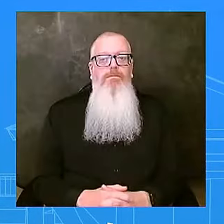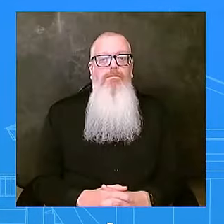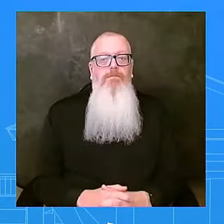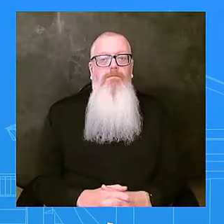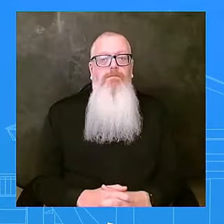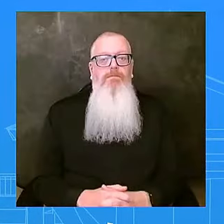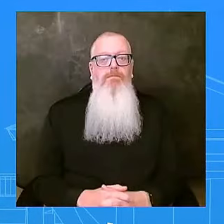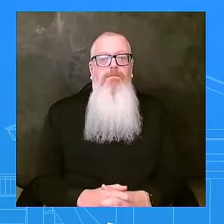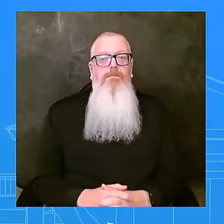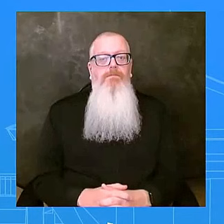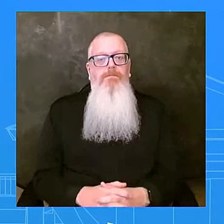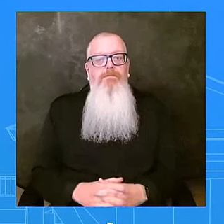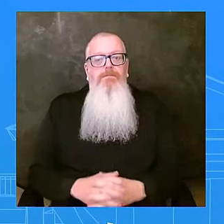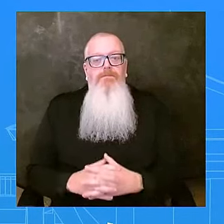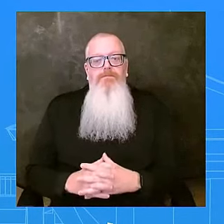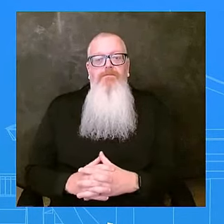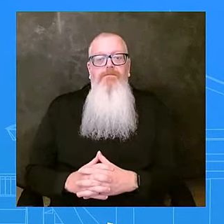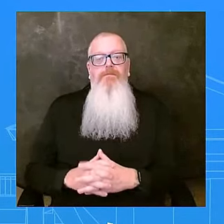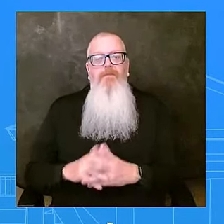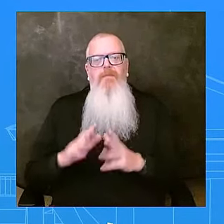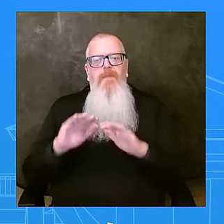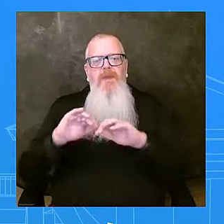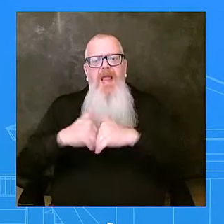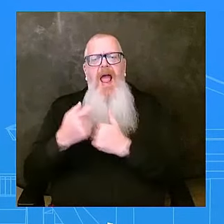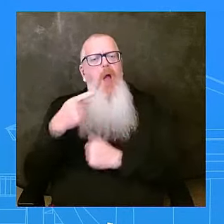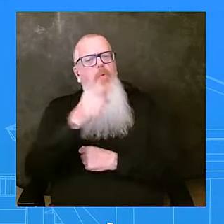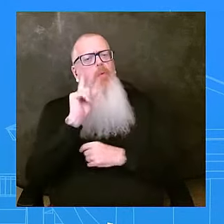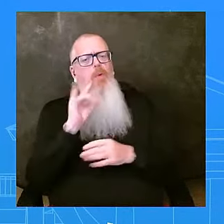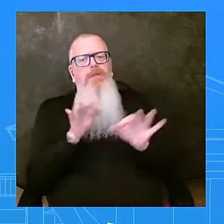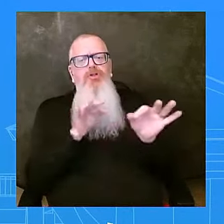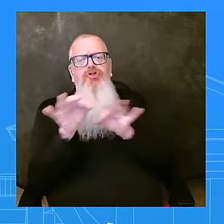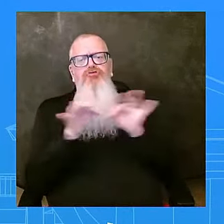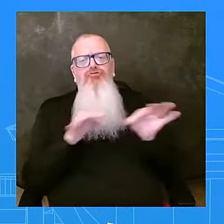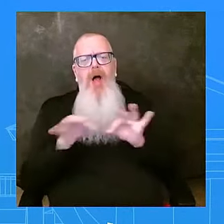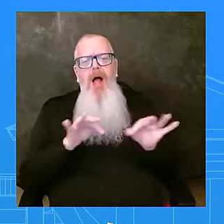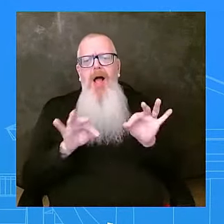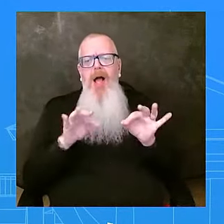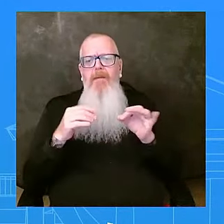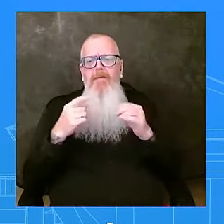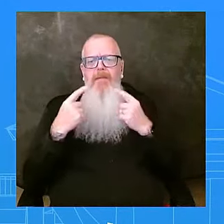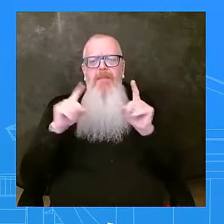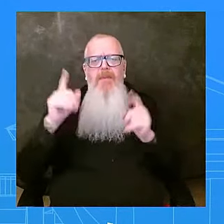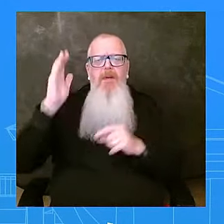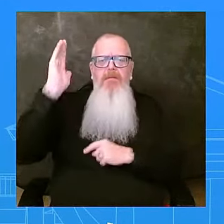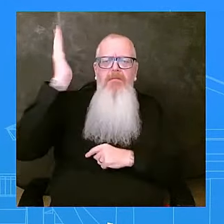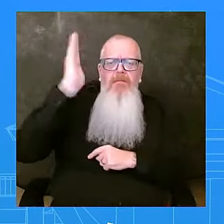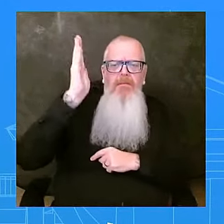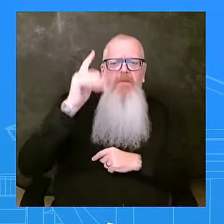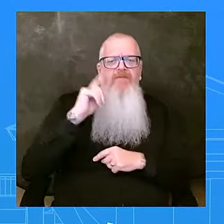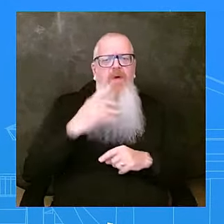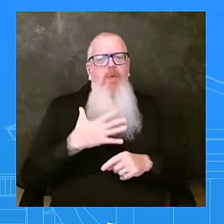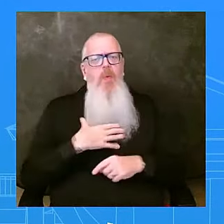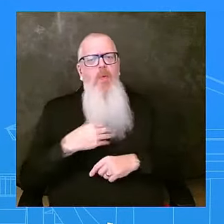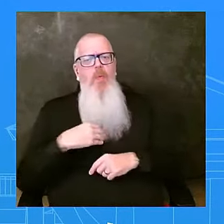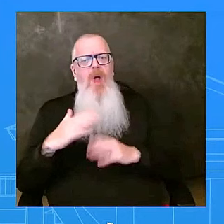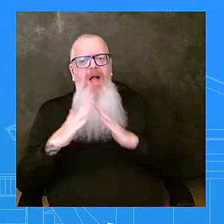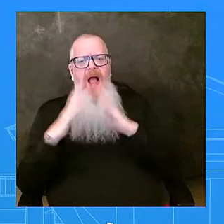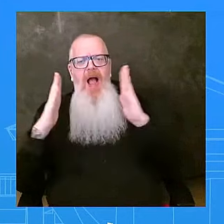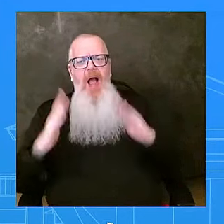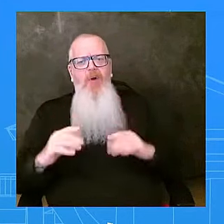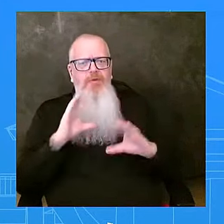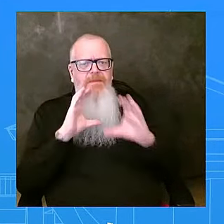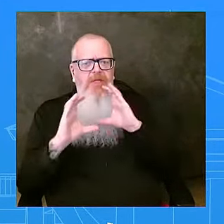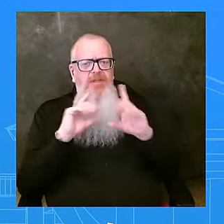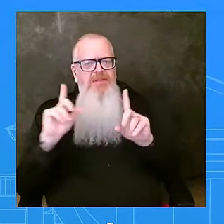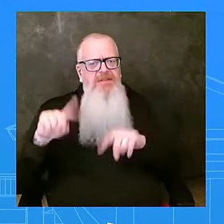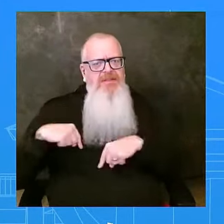in which in briefings and in other White House communications since July 21st, you reference the vice